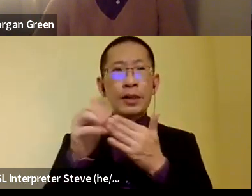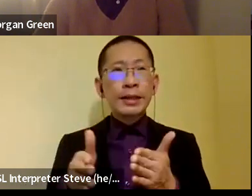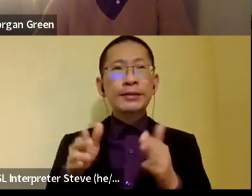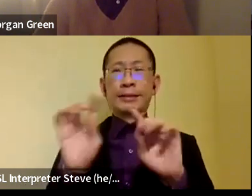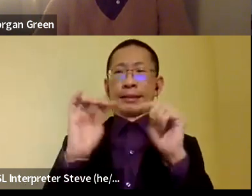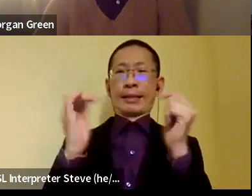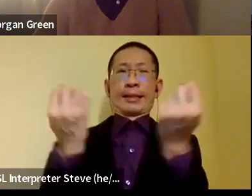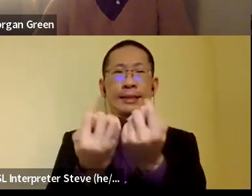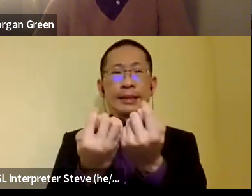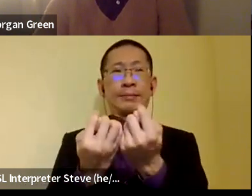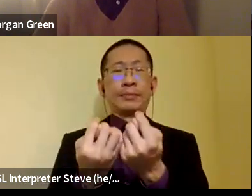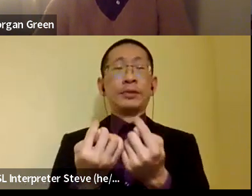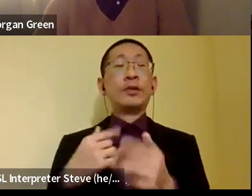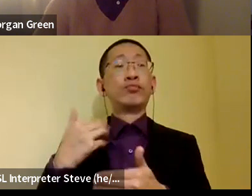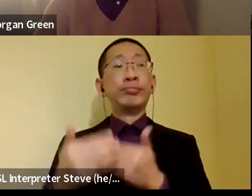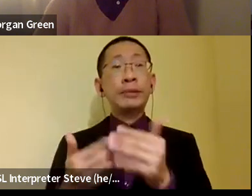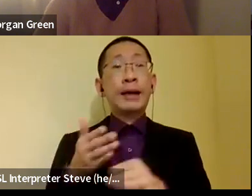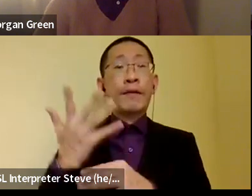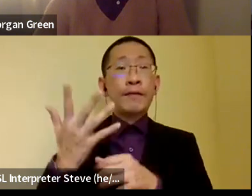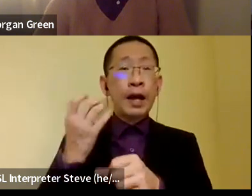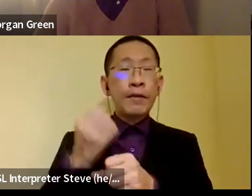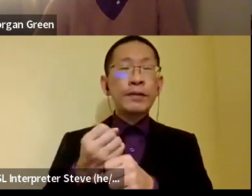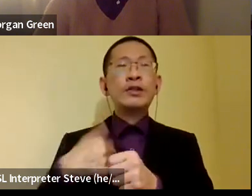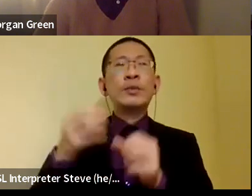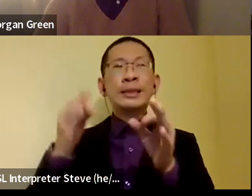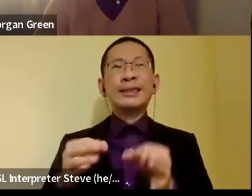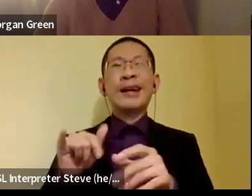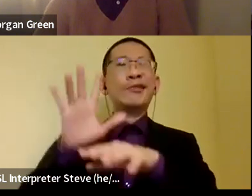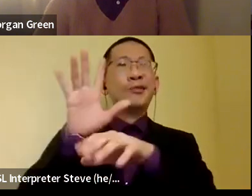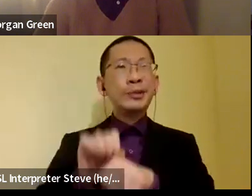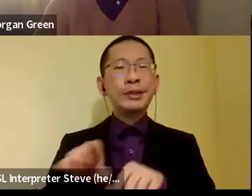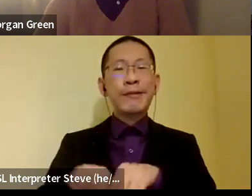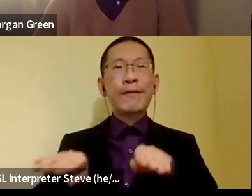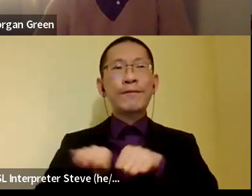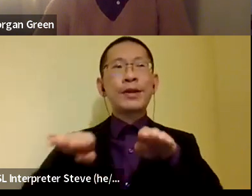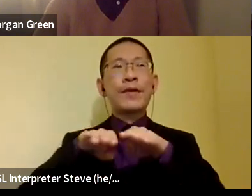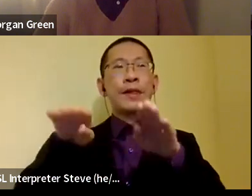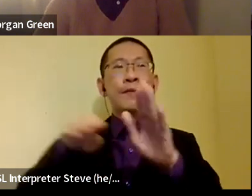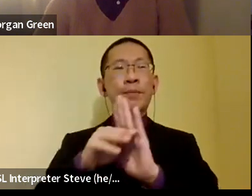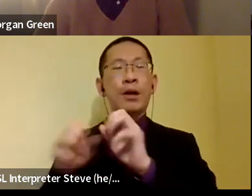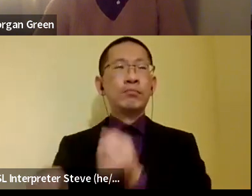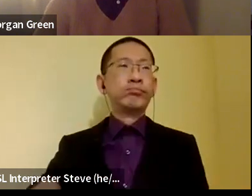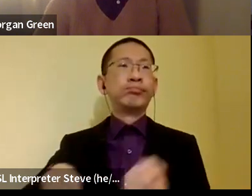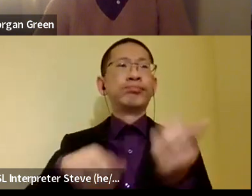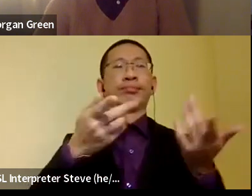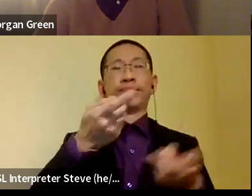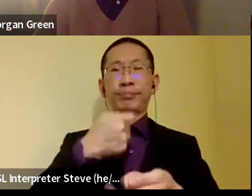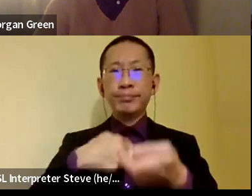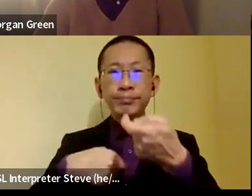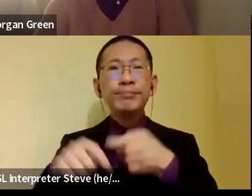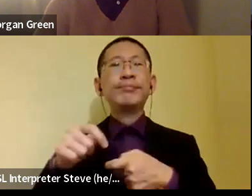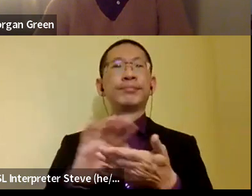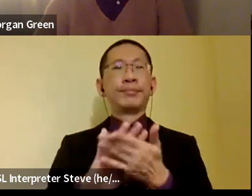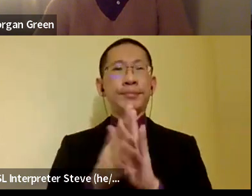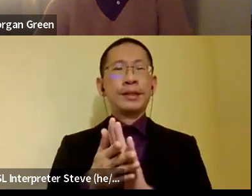so 5 years in, we sort of scrapped this traditional hierarchical model and